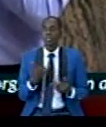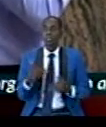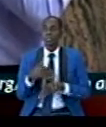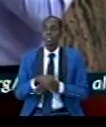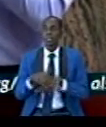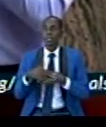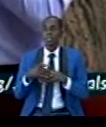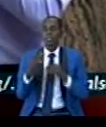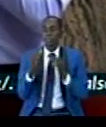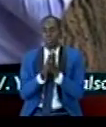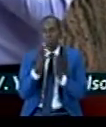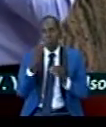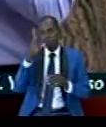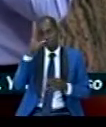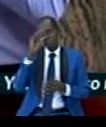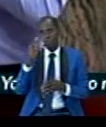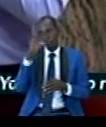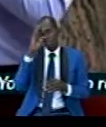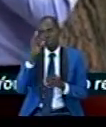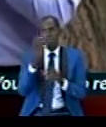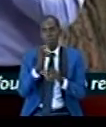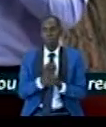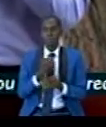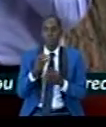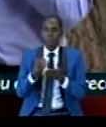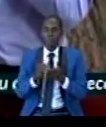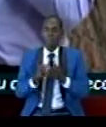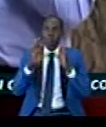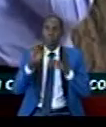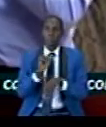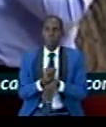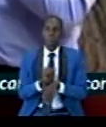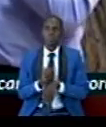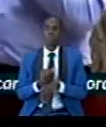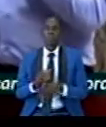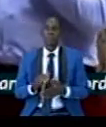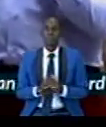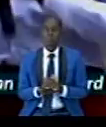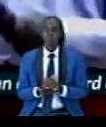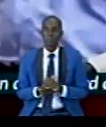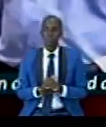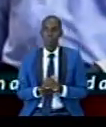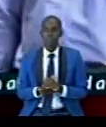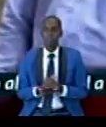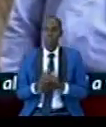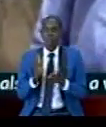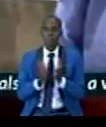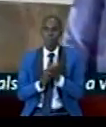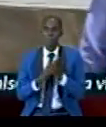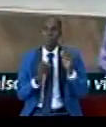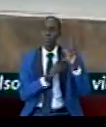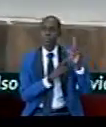of God, he got his miracle. Brother, tell him the story. Praise the Lord.